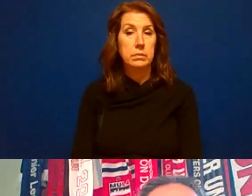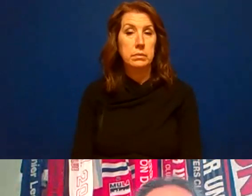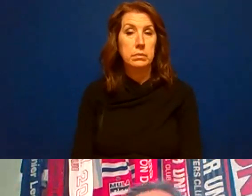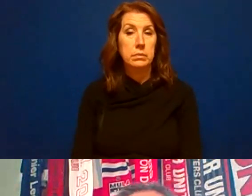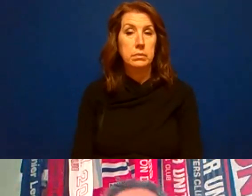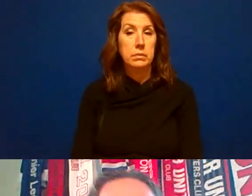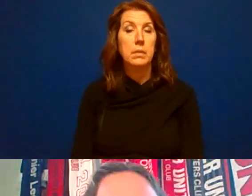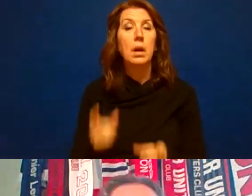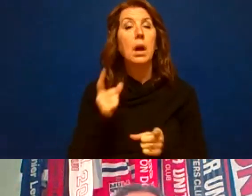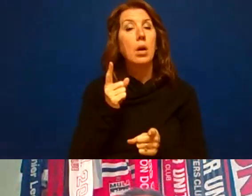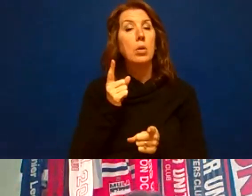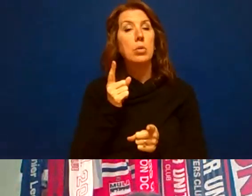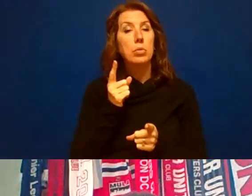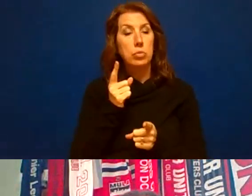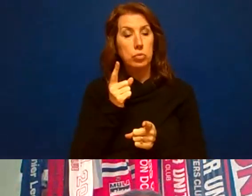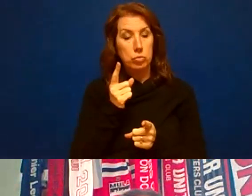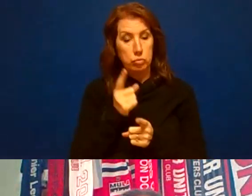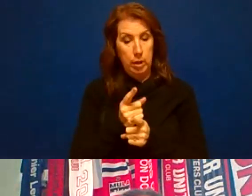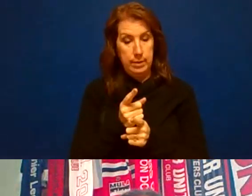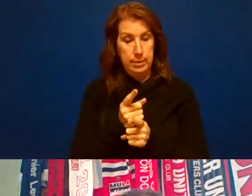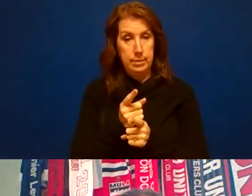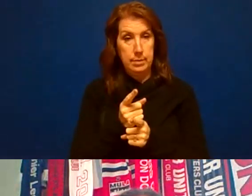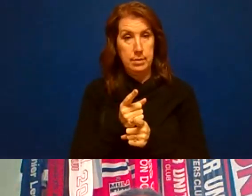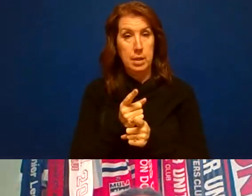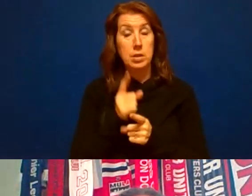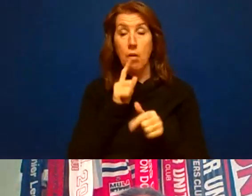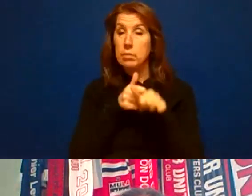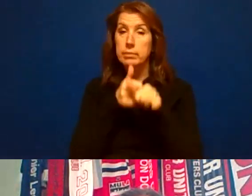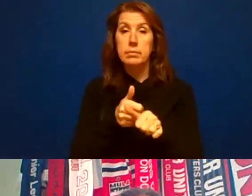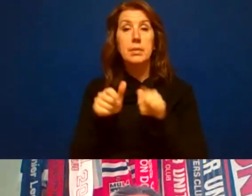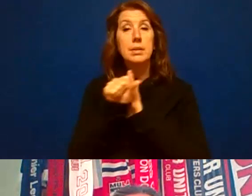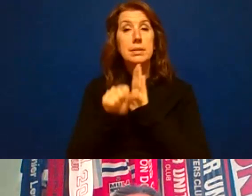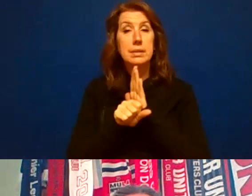is typically, you know, a matter of state law, what the